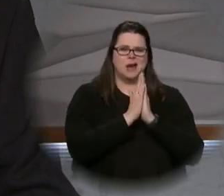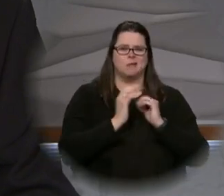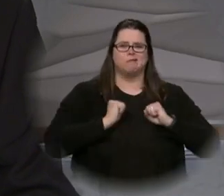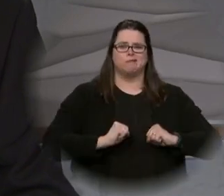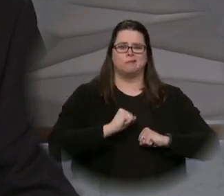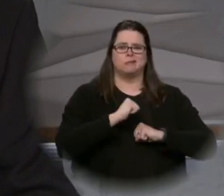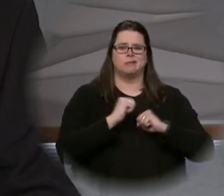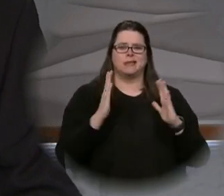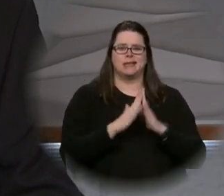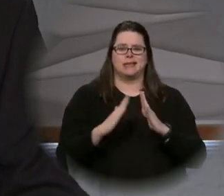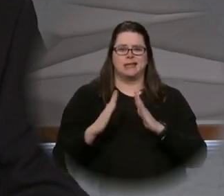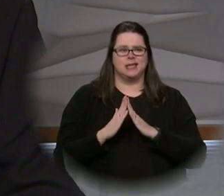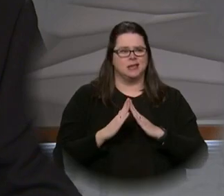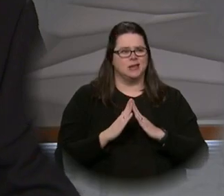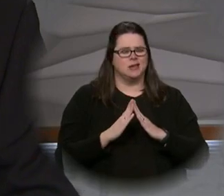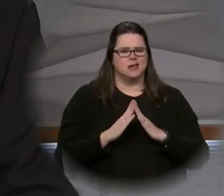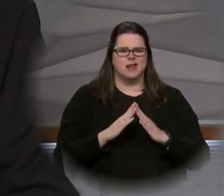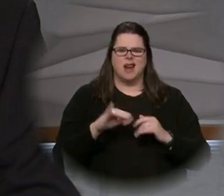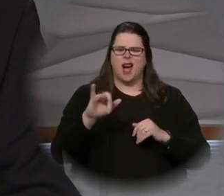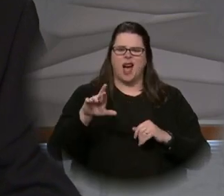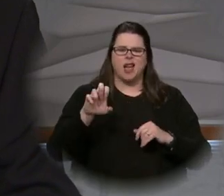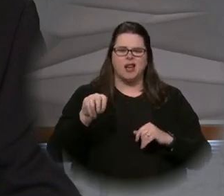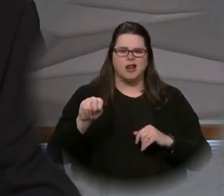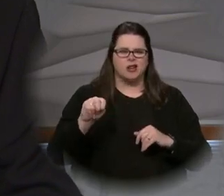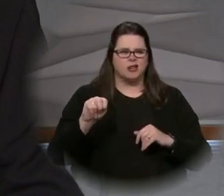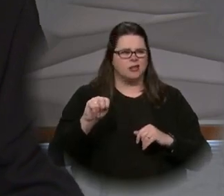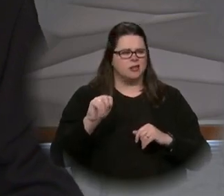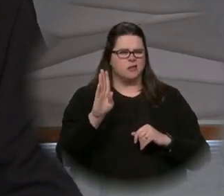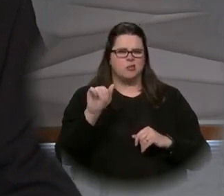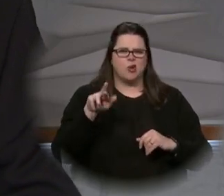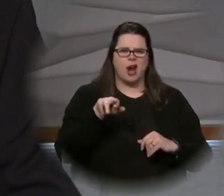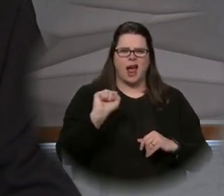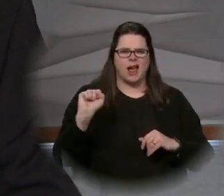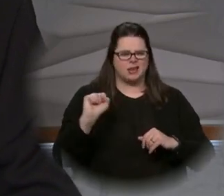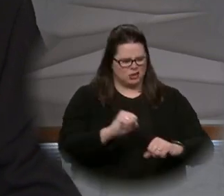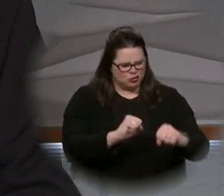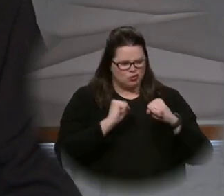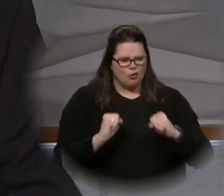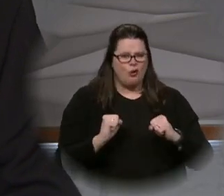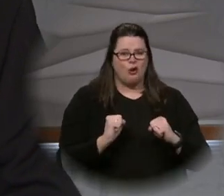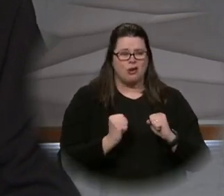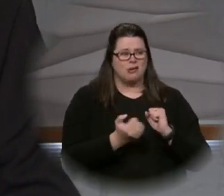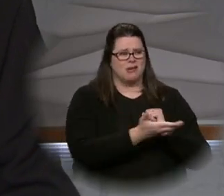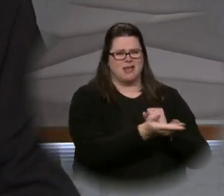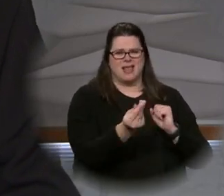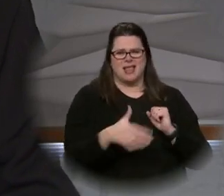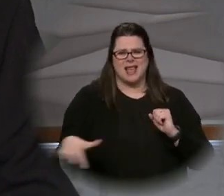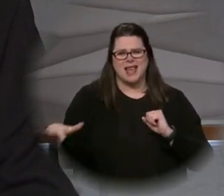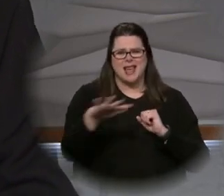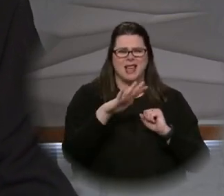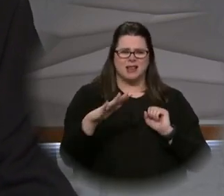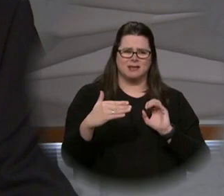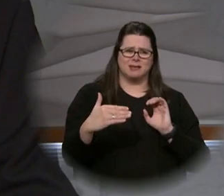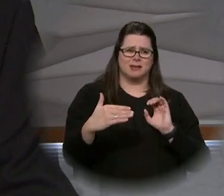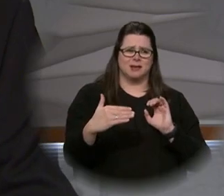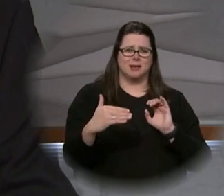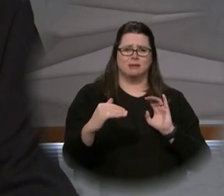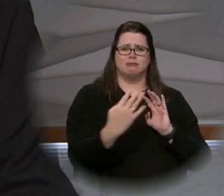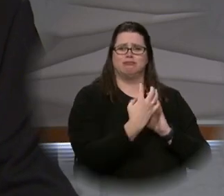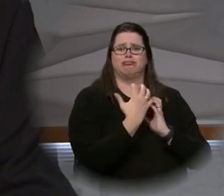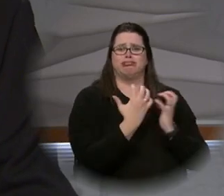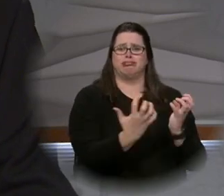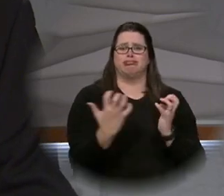a pillar of iron, a wall of brass, against the whole land, against Judah's kings and